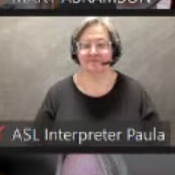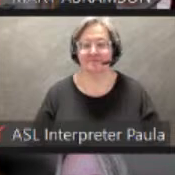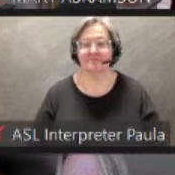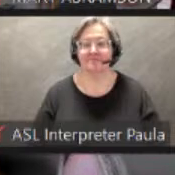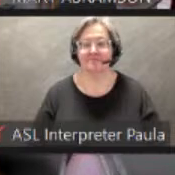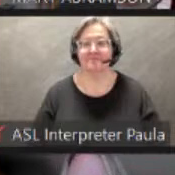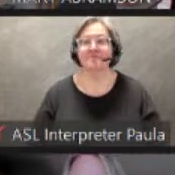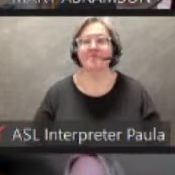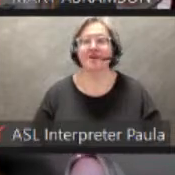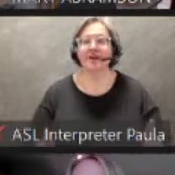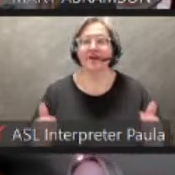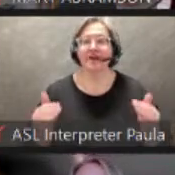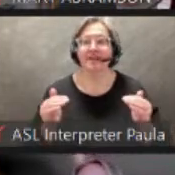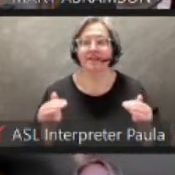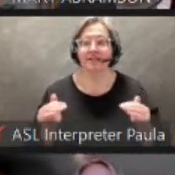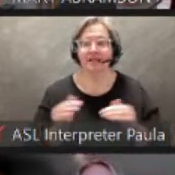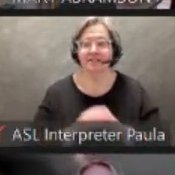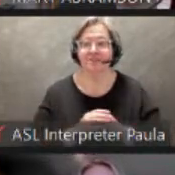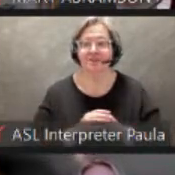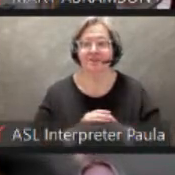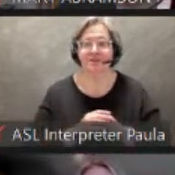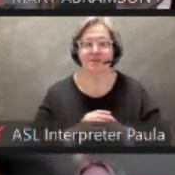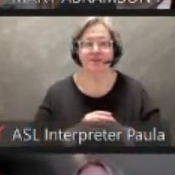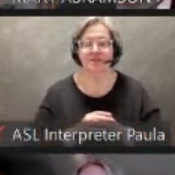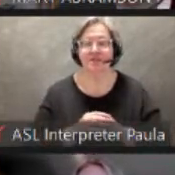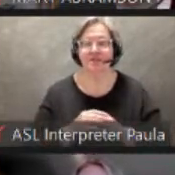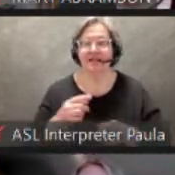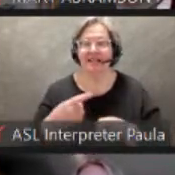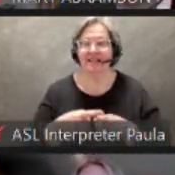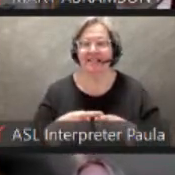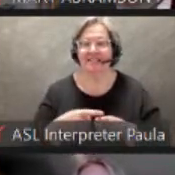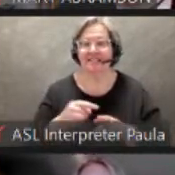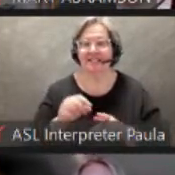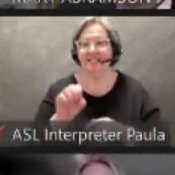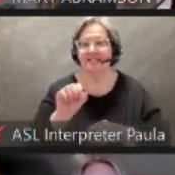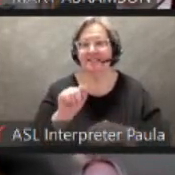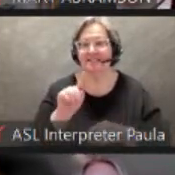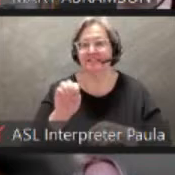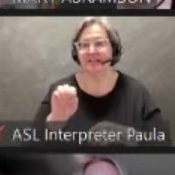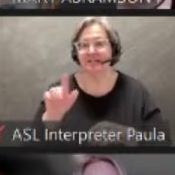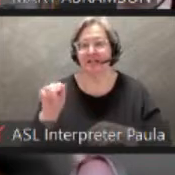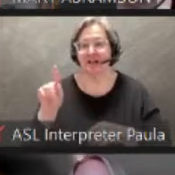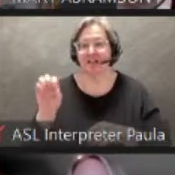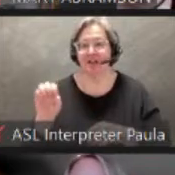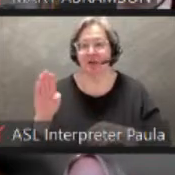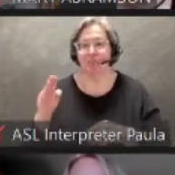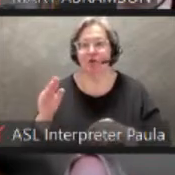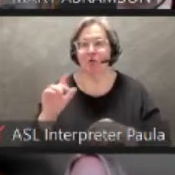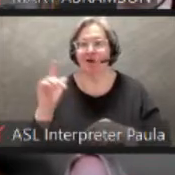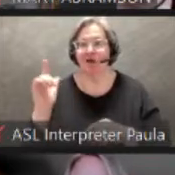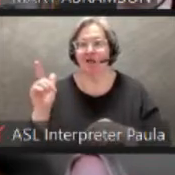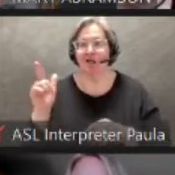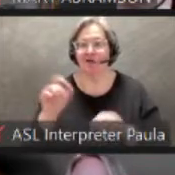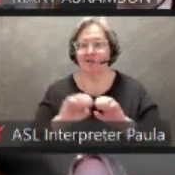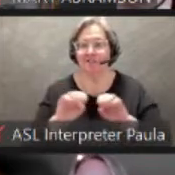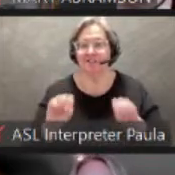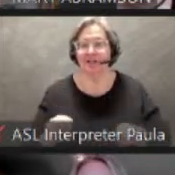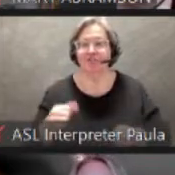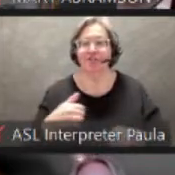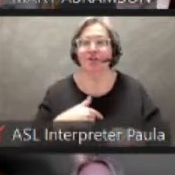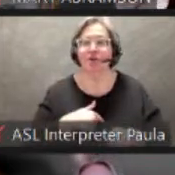So next is the State Lake Loop elevated station. We teamed up